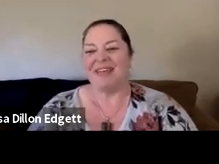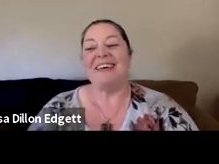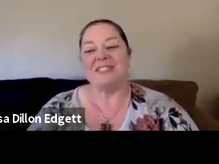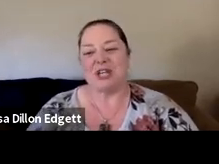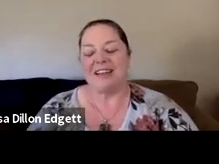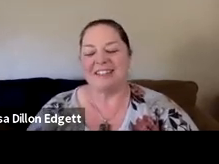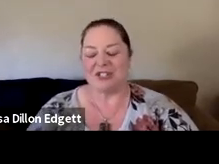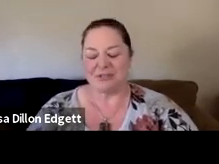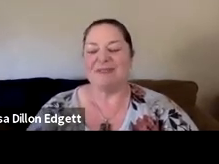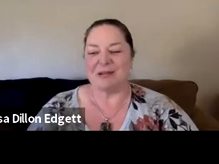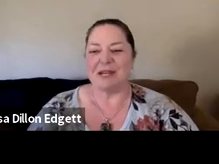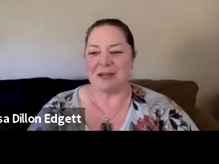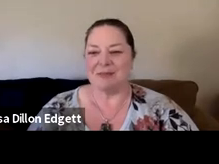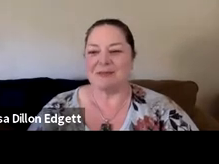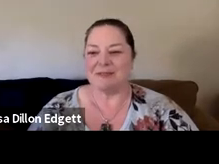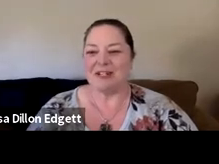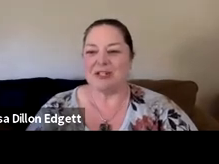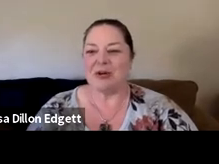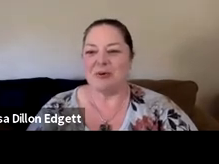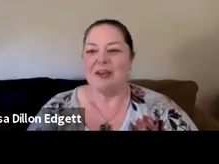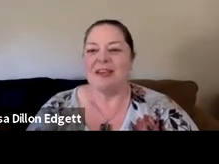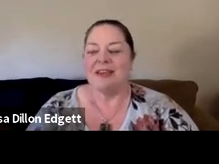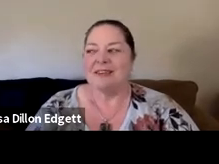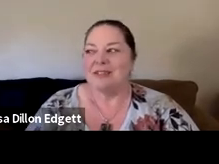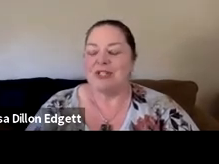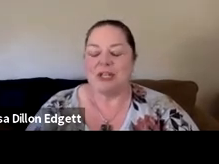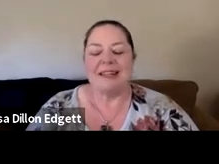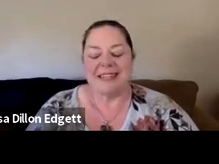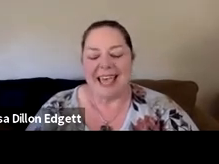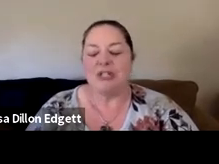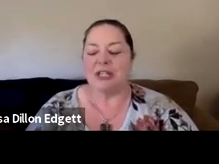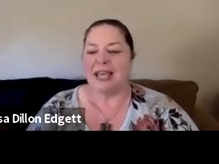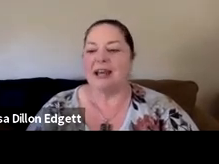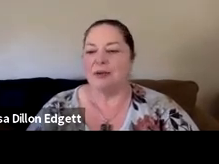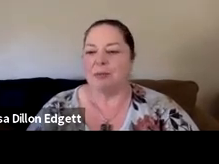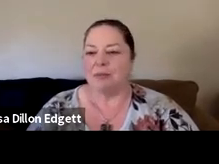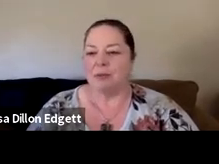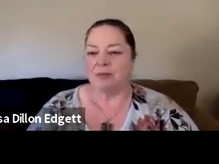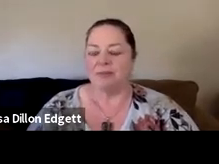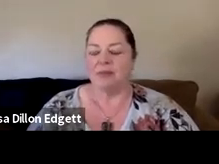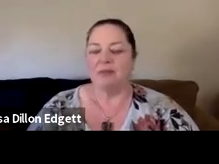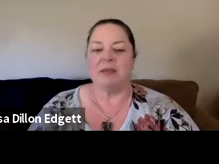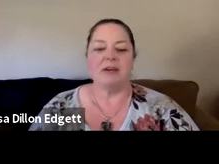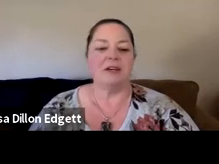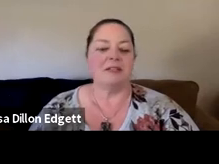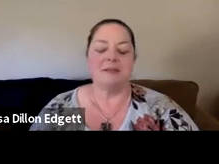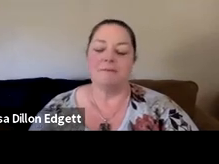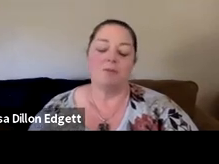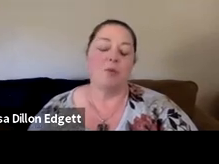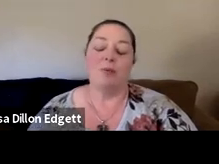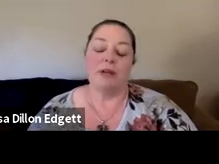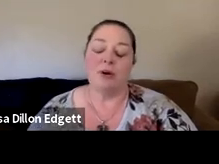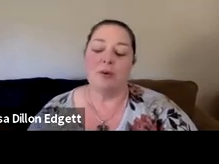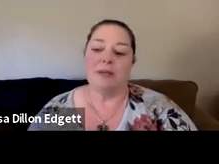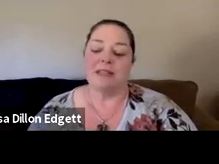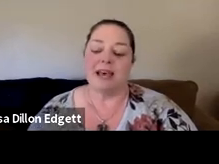right? And that's a challenge sometimes, right? To know to educate other people, because